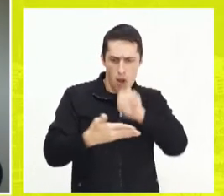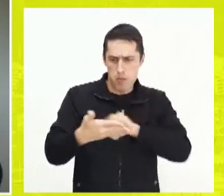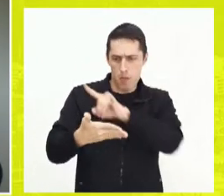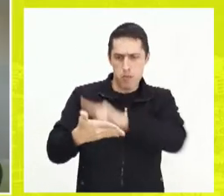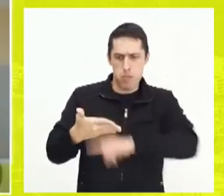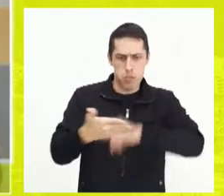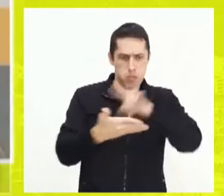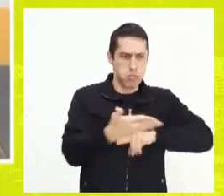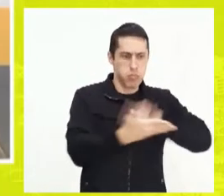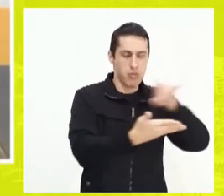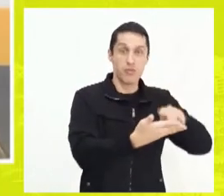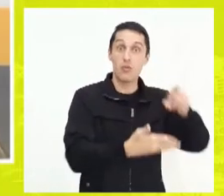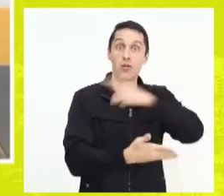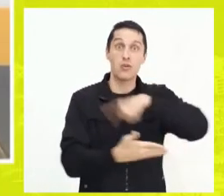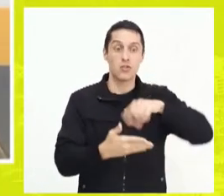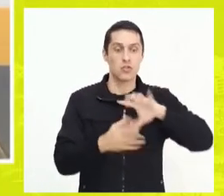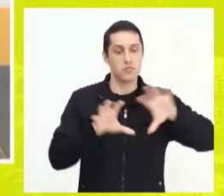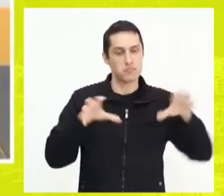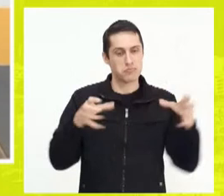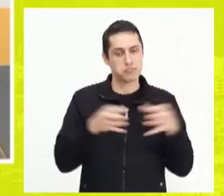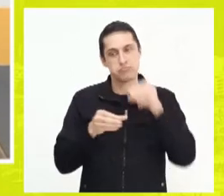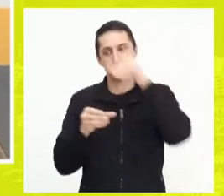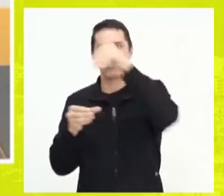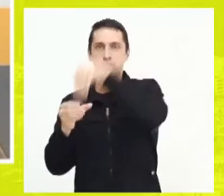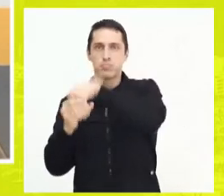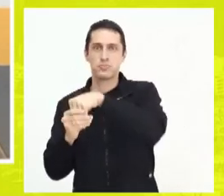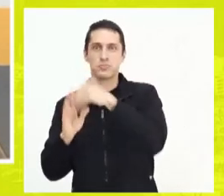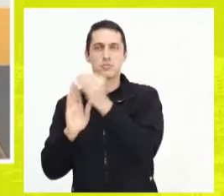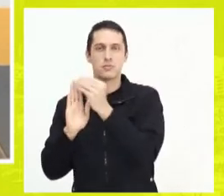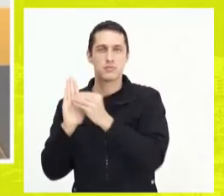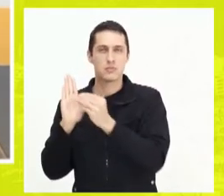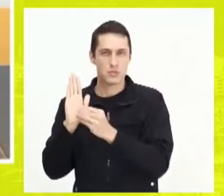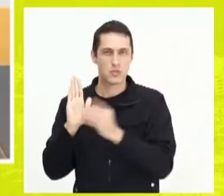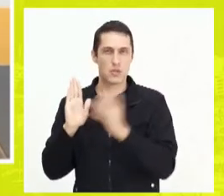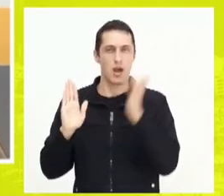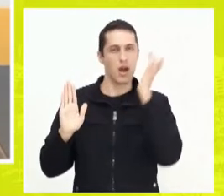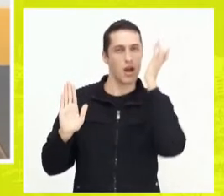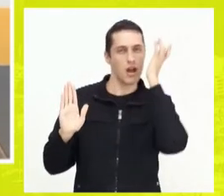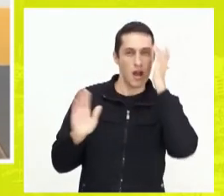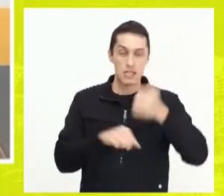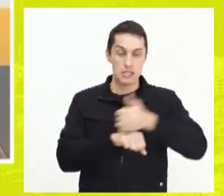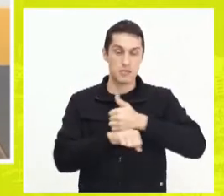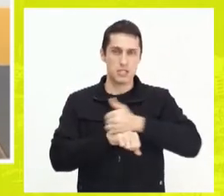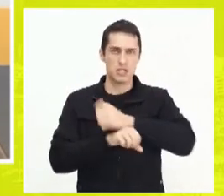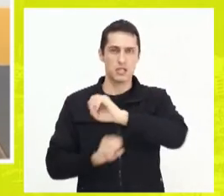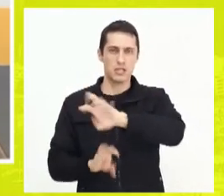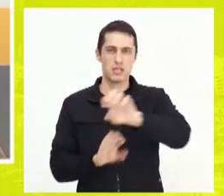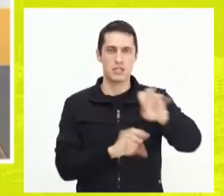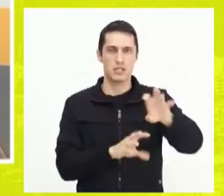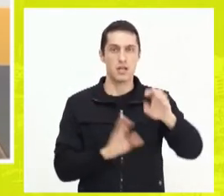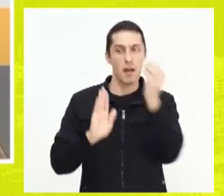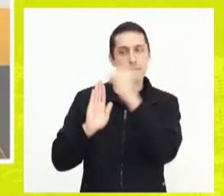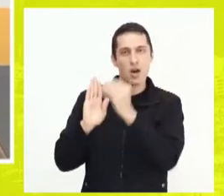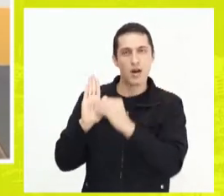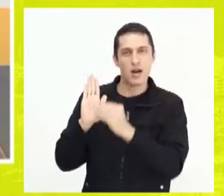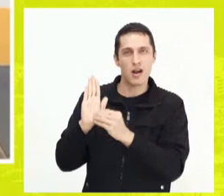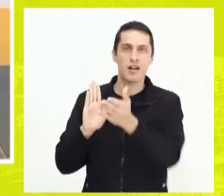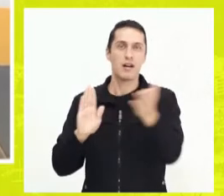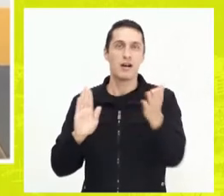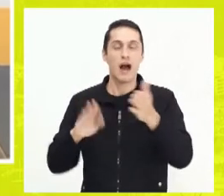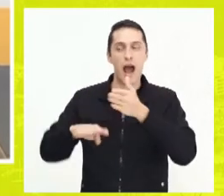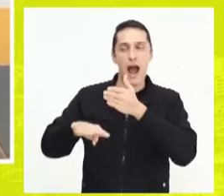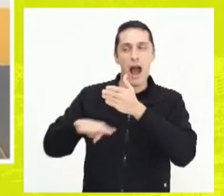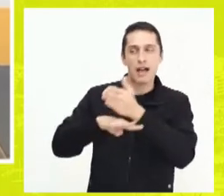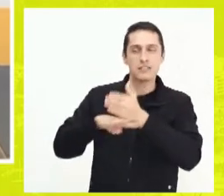place with criteria with curatorship with experts on education the public will be